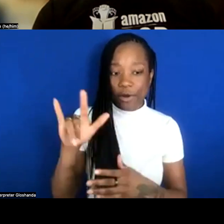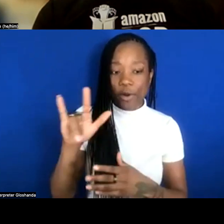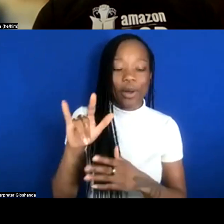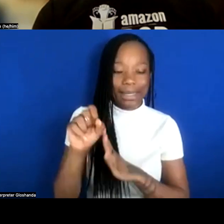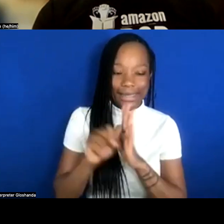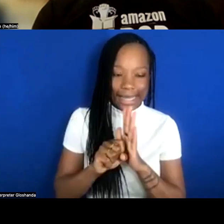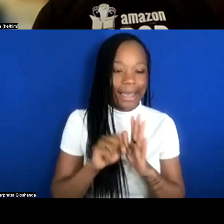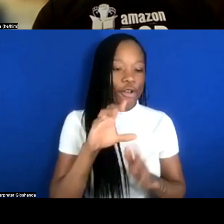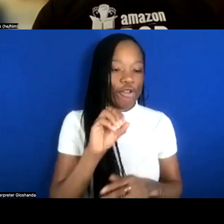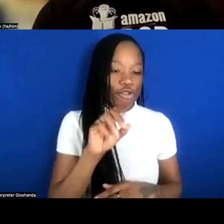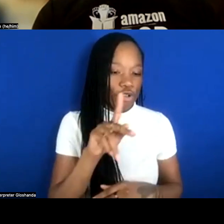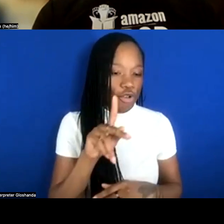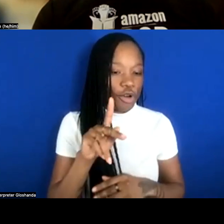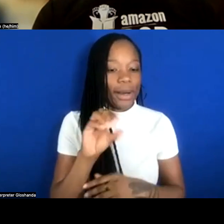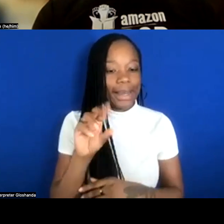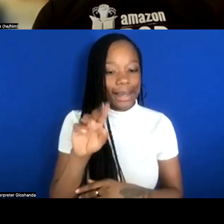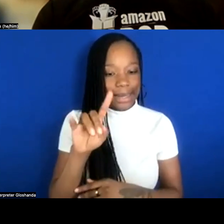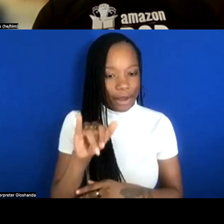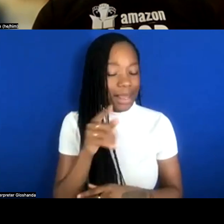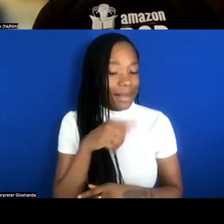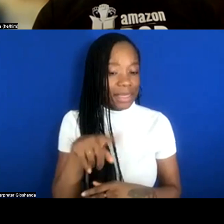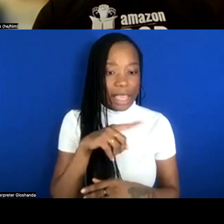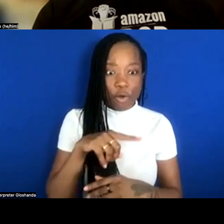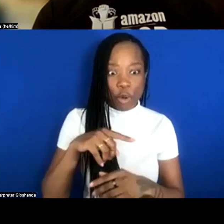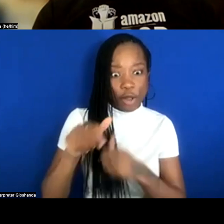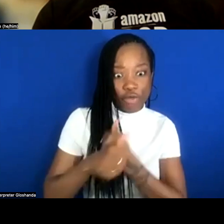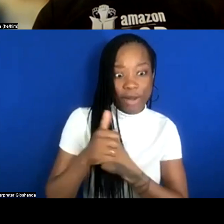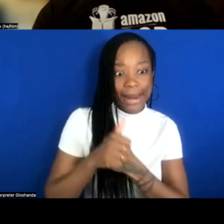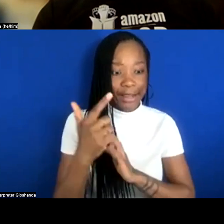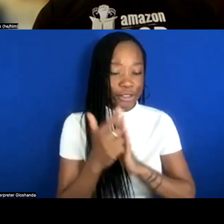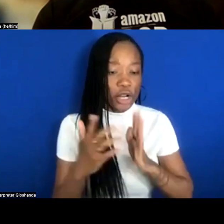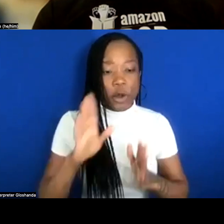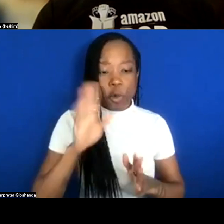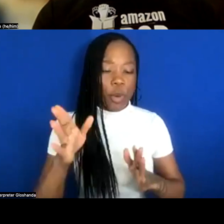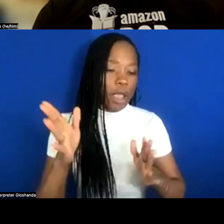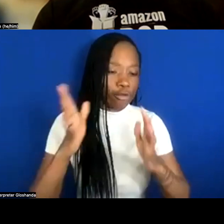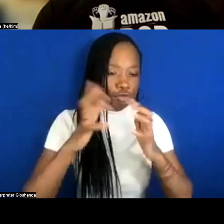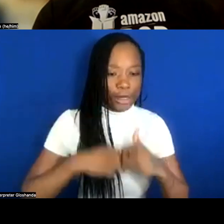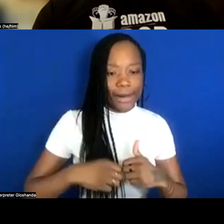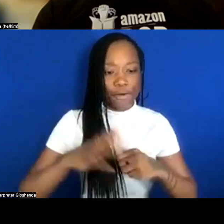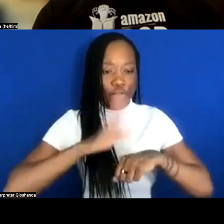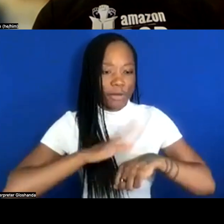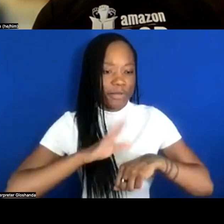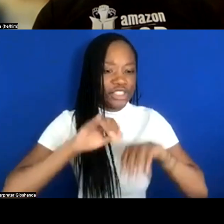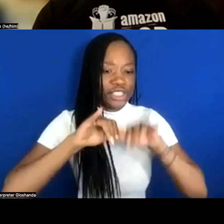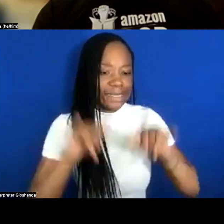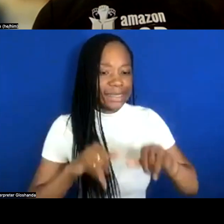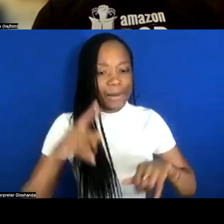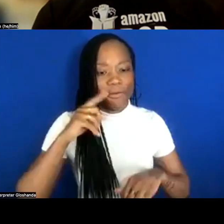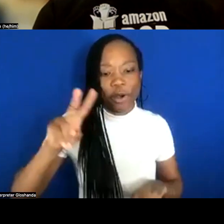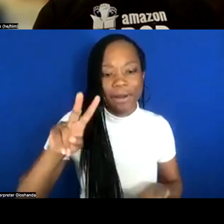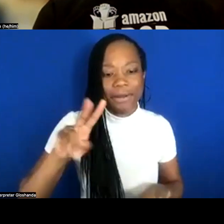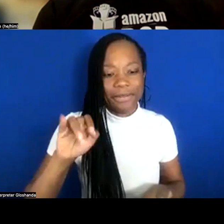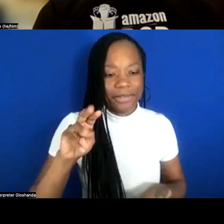threatening the attorneys that they're going to shut down the notification systems for victims if they do, you know. So you're constantly having to